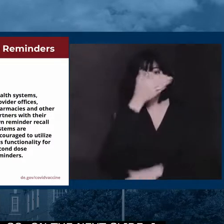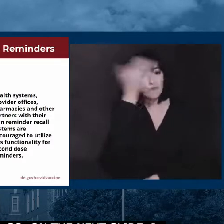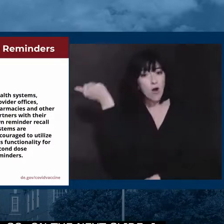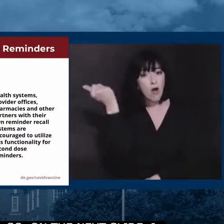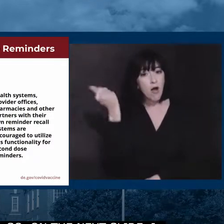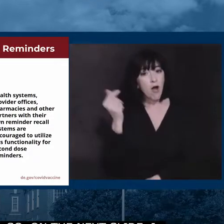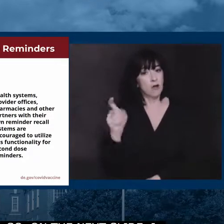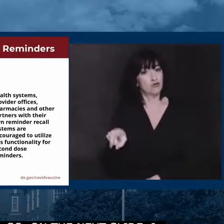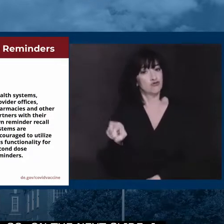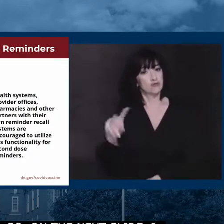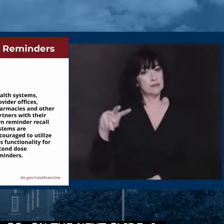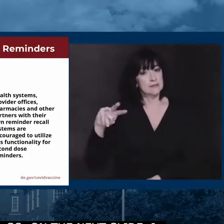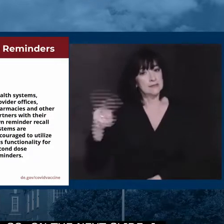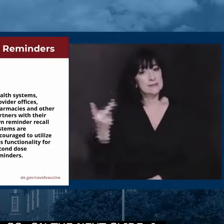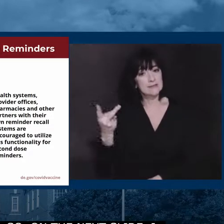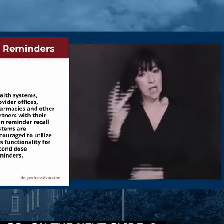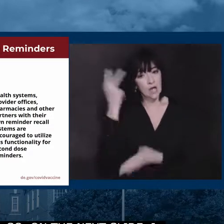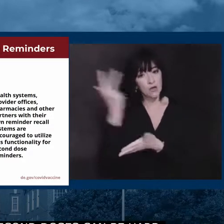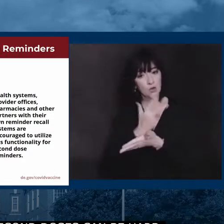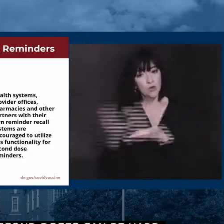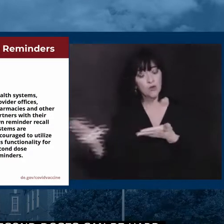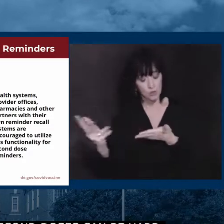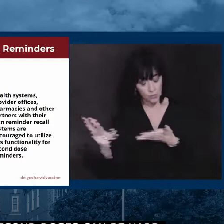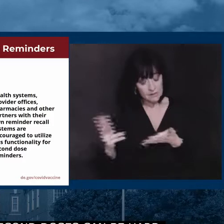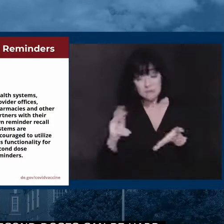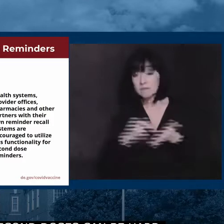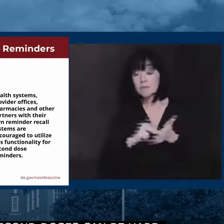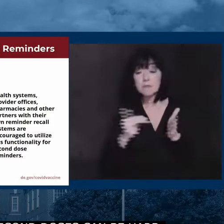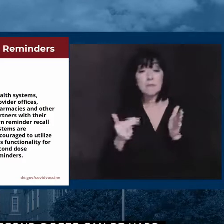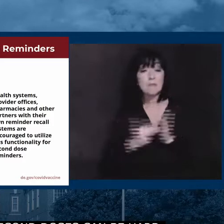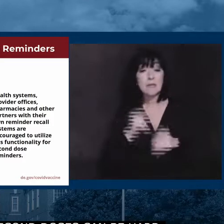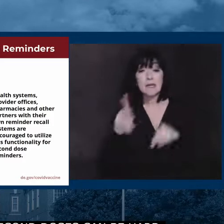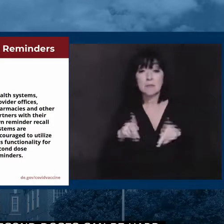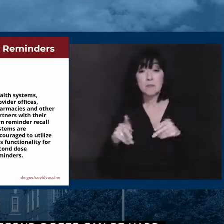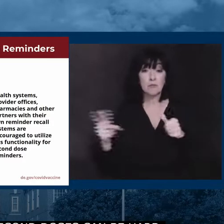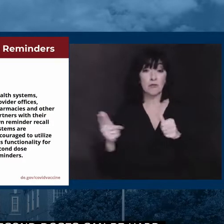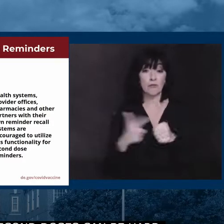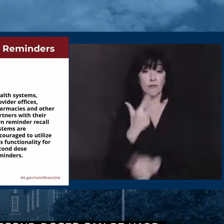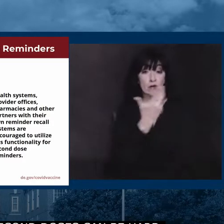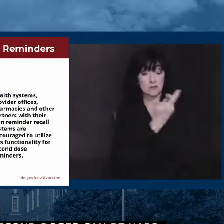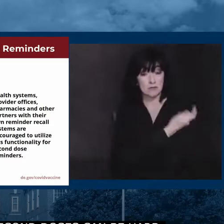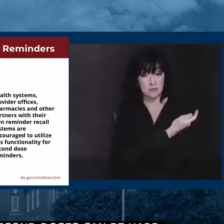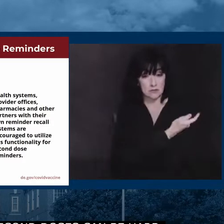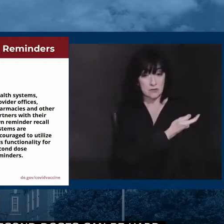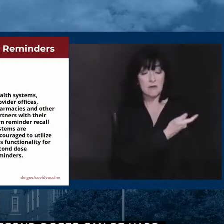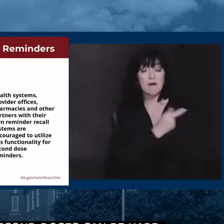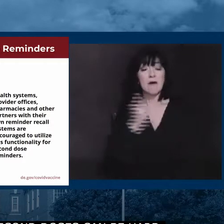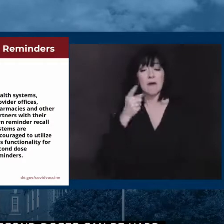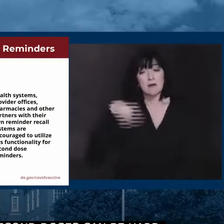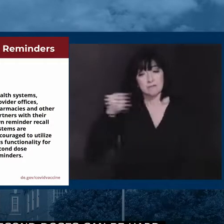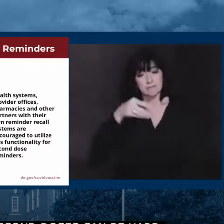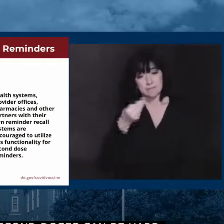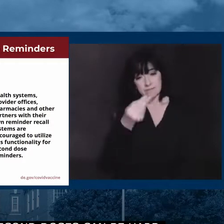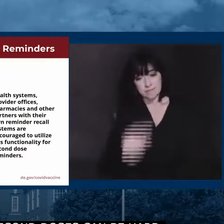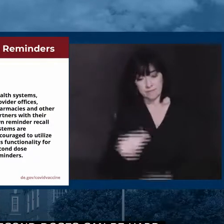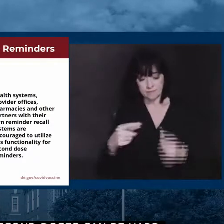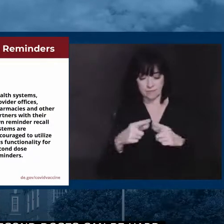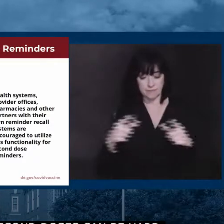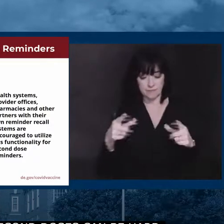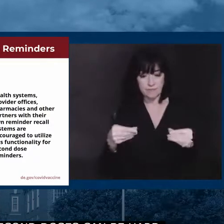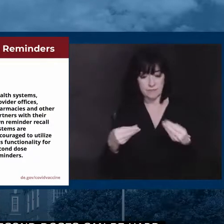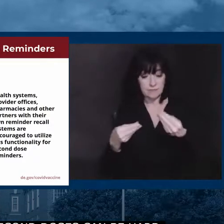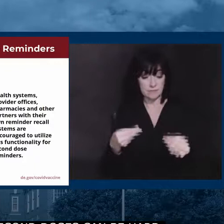vaccine at this point, they'll get a card that has the information about the vaccine, and it tells them when they'll need to come back. But they'll also get